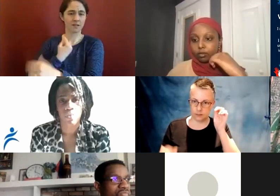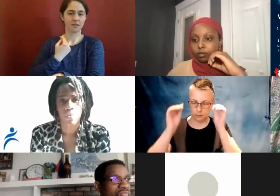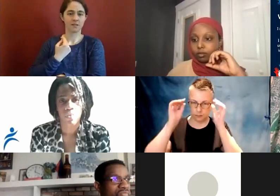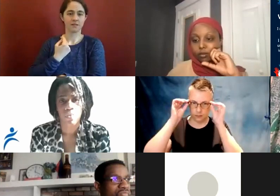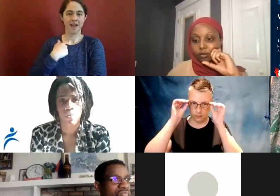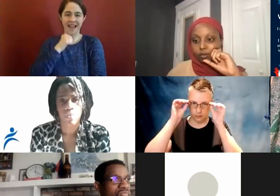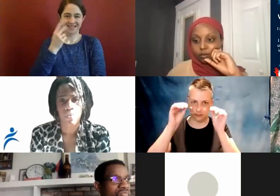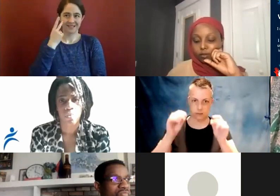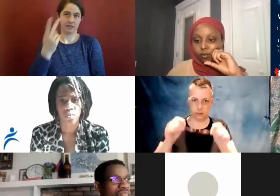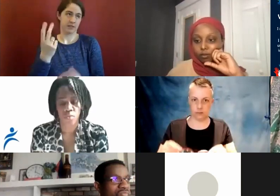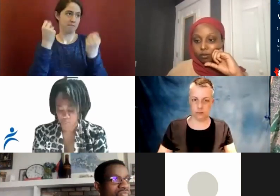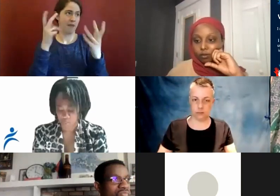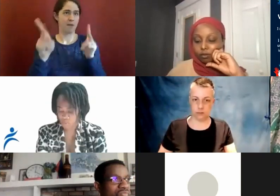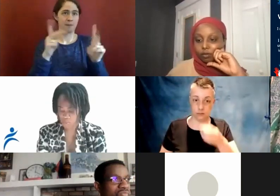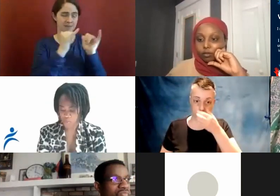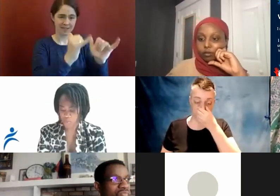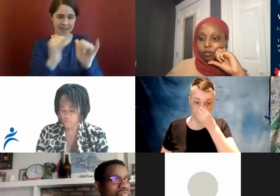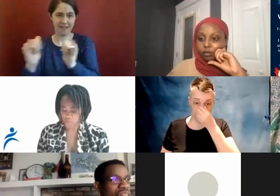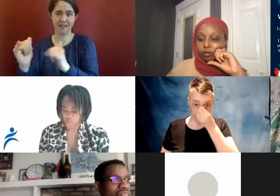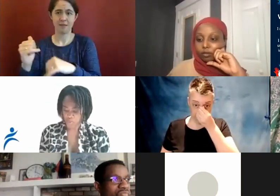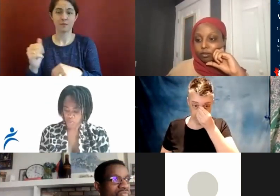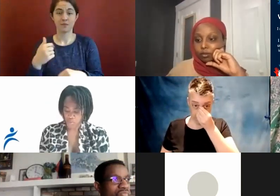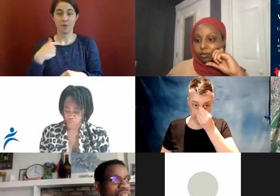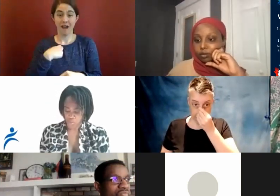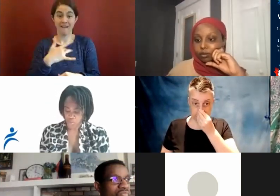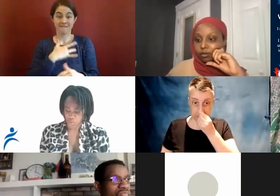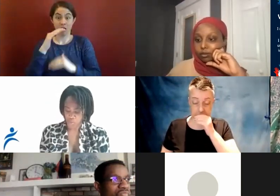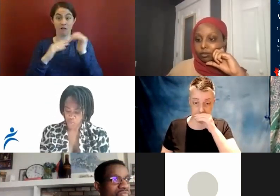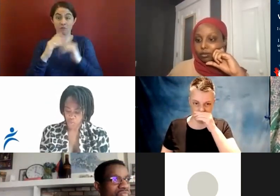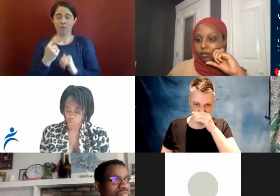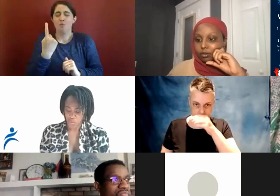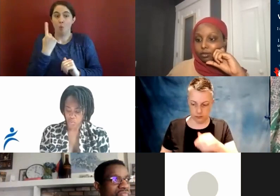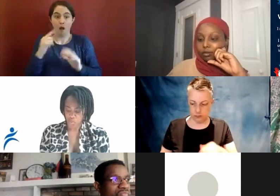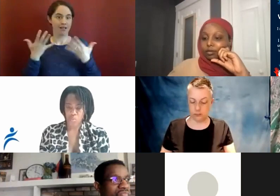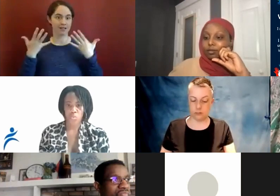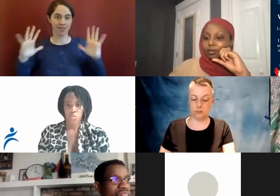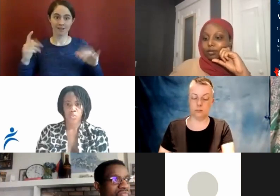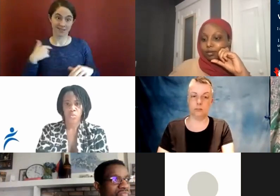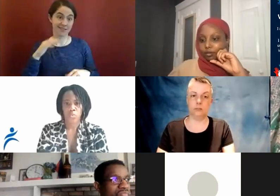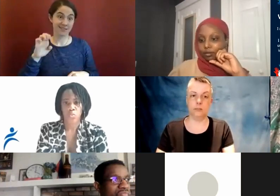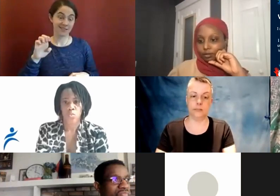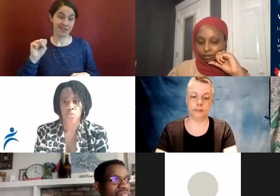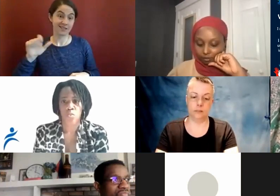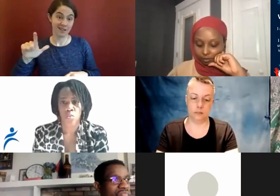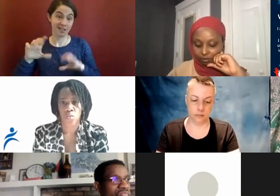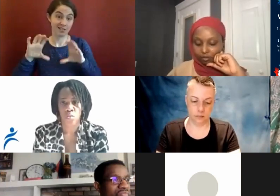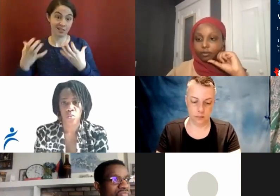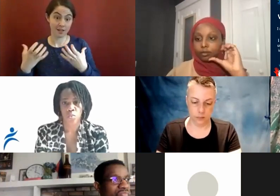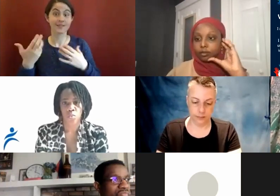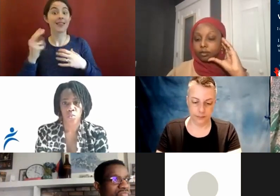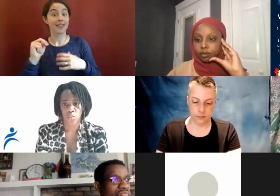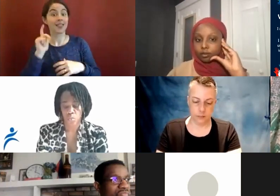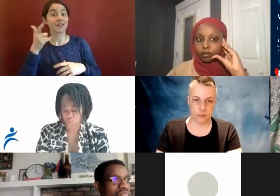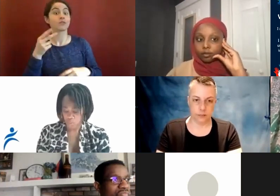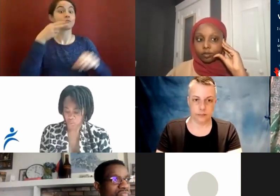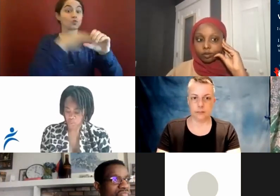lot of people. The only class that I felt comfortable was in my ESL class. But then when I went to ELL, or